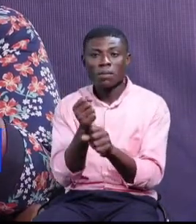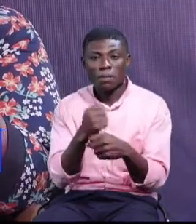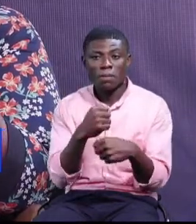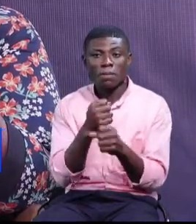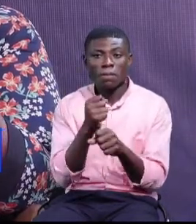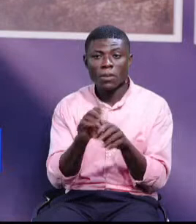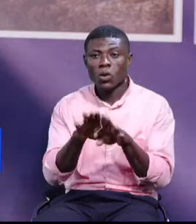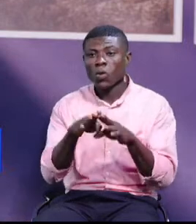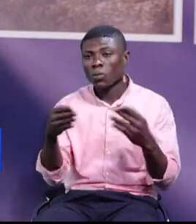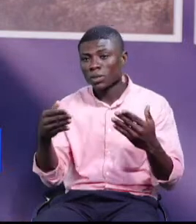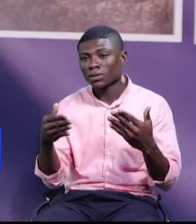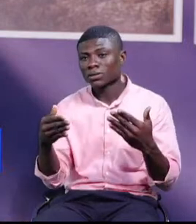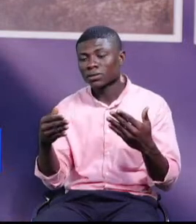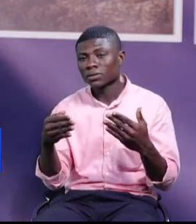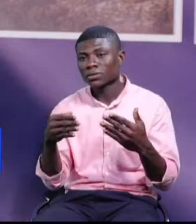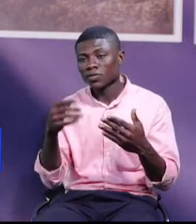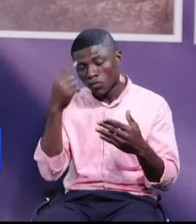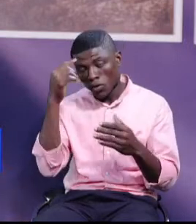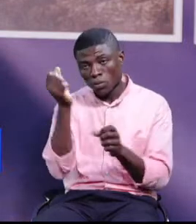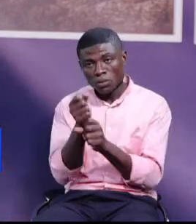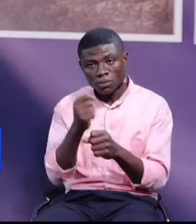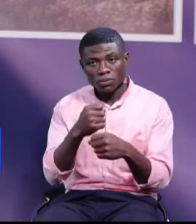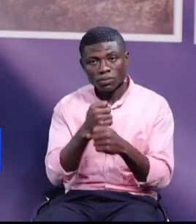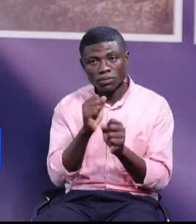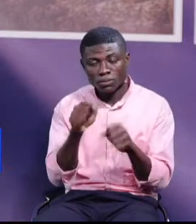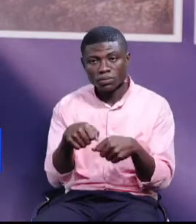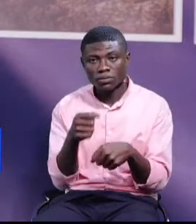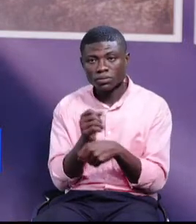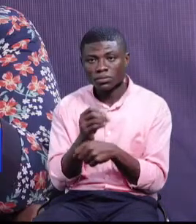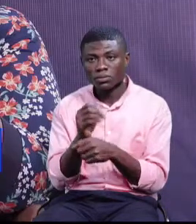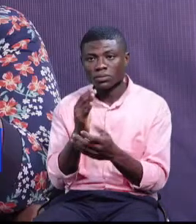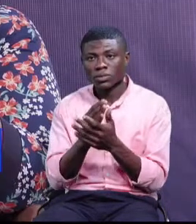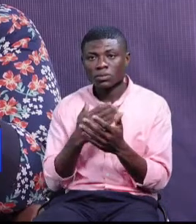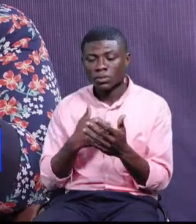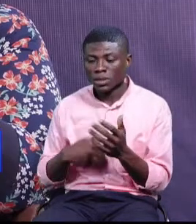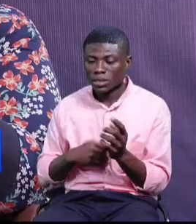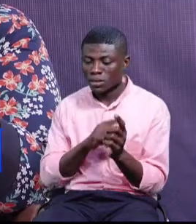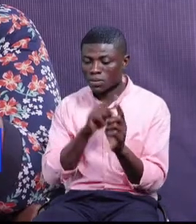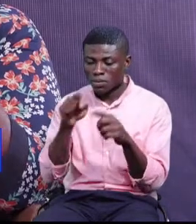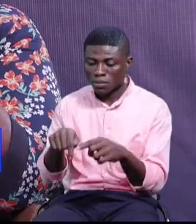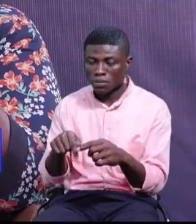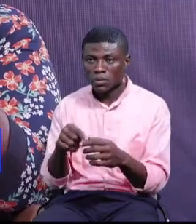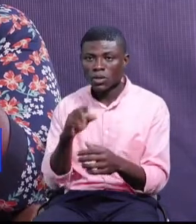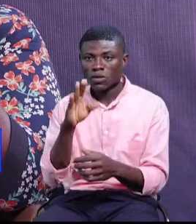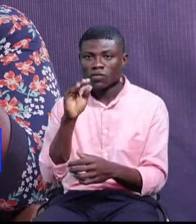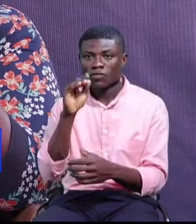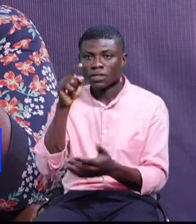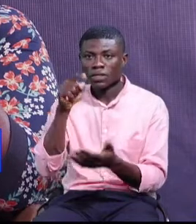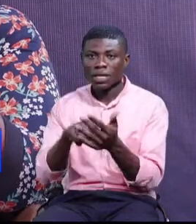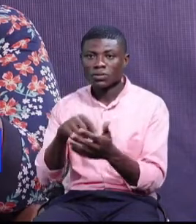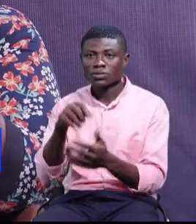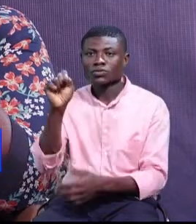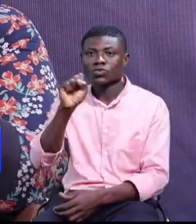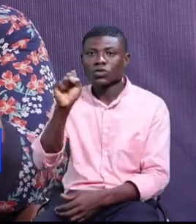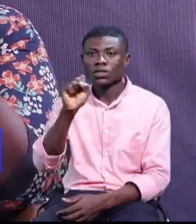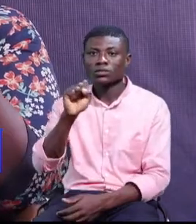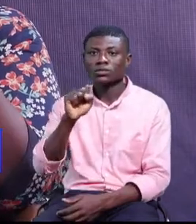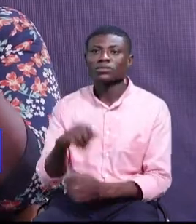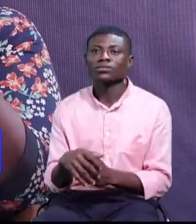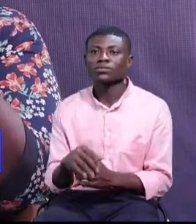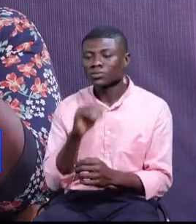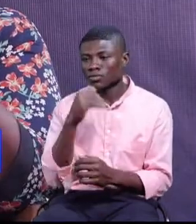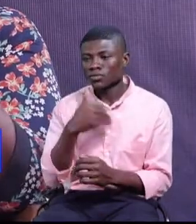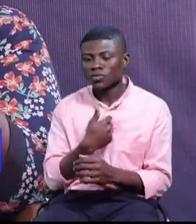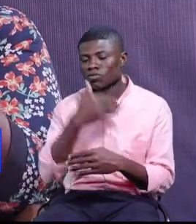quite open. So for manufacturing, you can advise that somebody can come in with 50,000 USD. There is